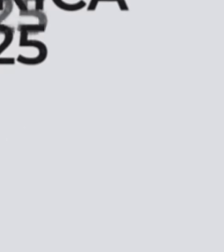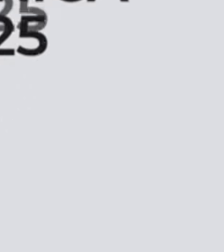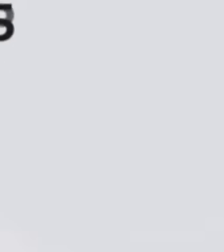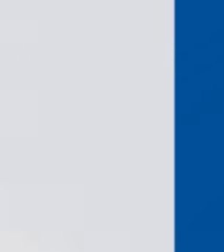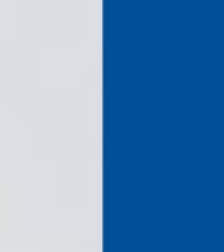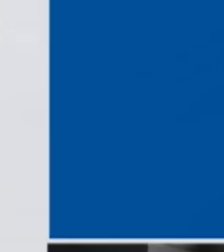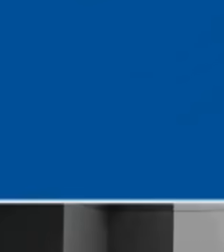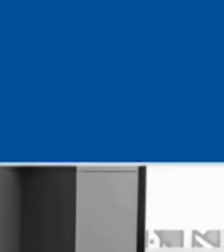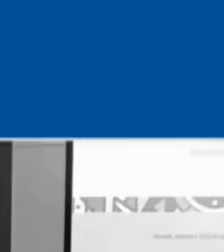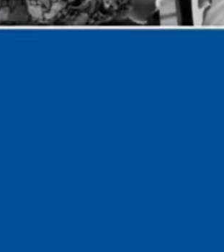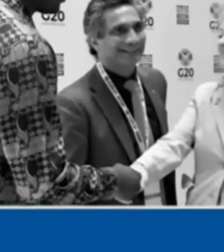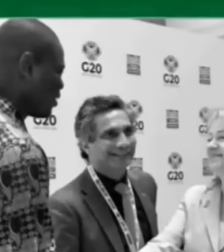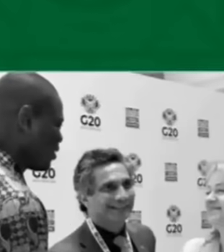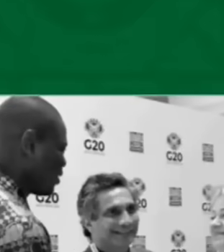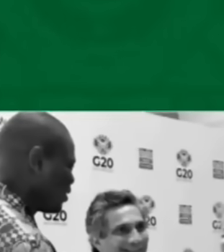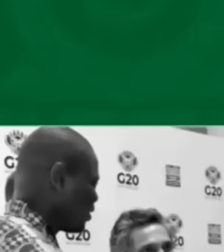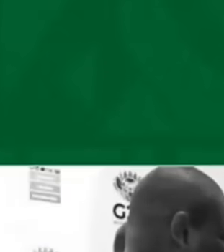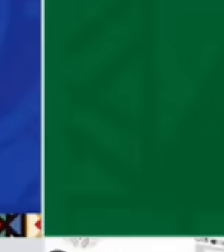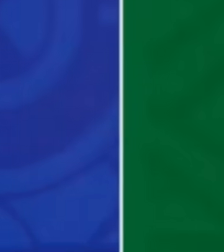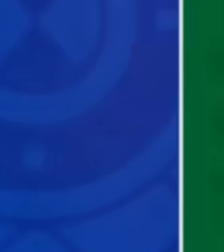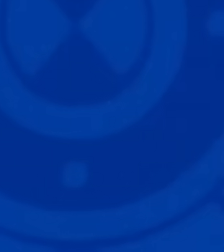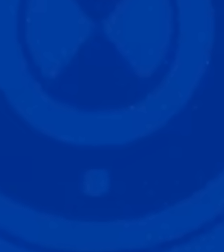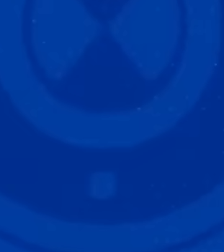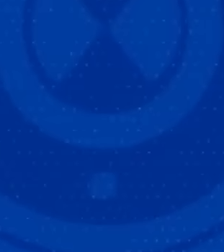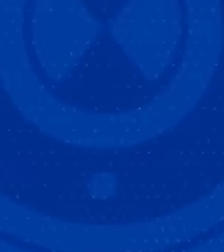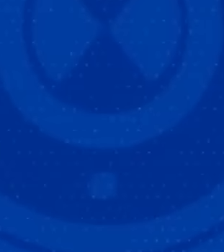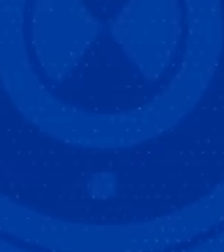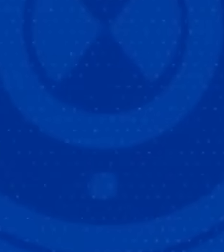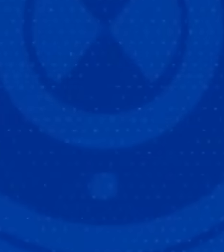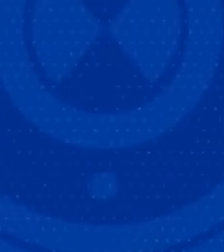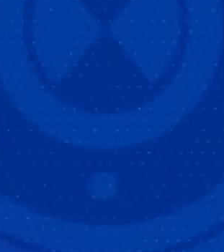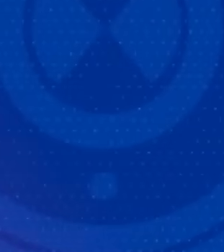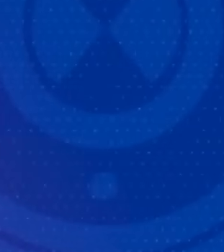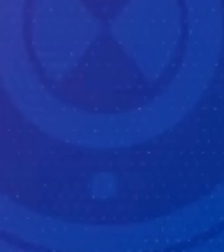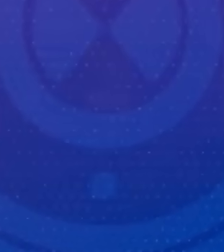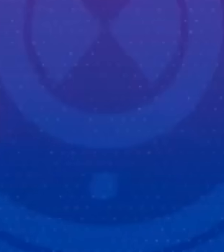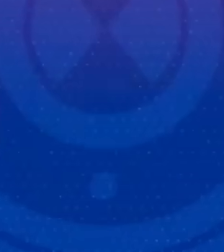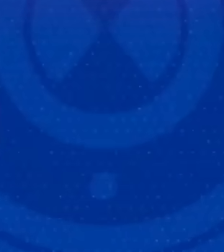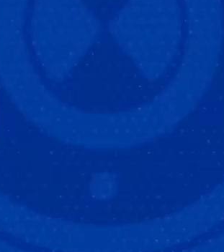SABC, host broadcaster of the G20 South Africa 2025.